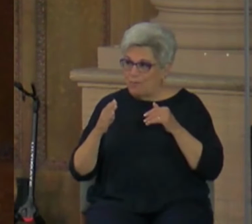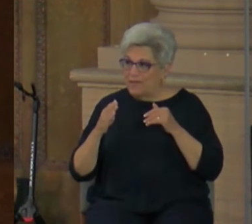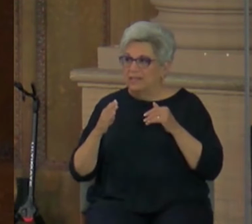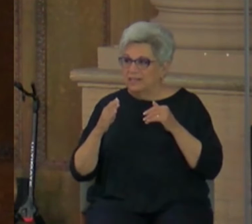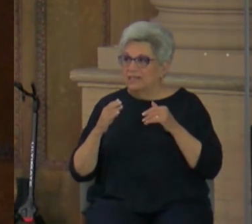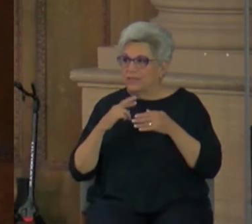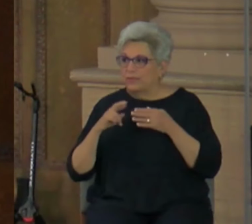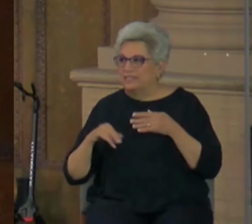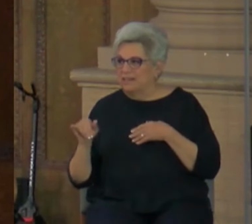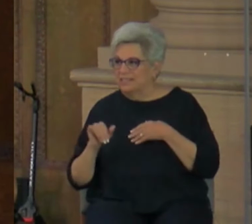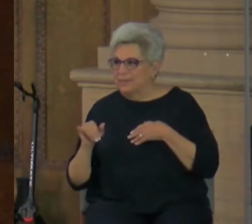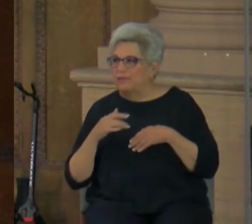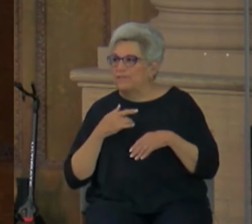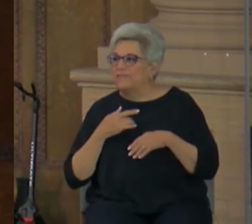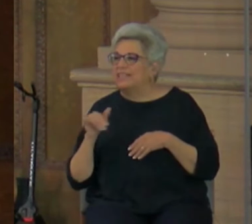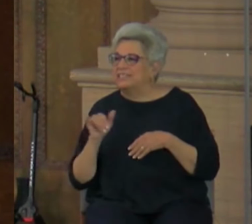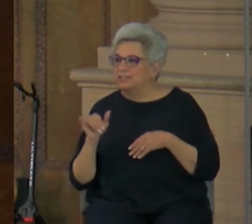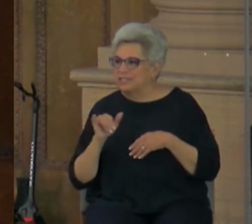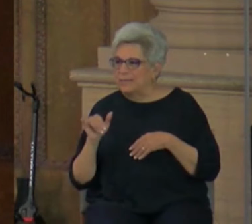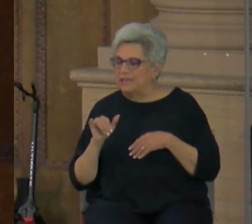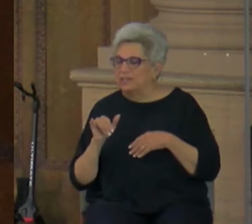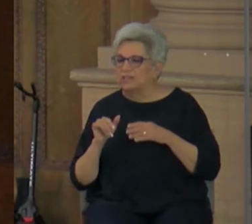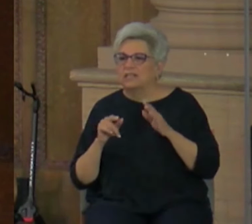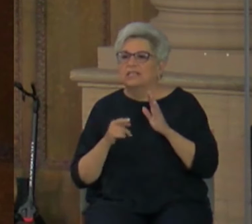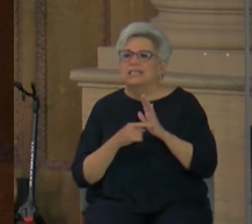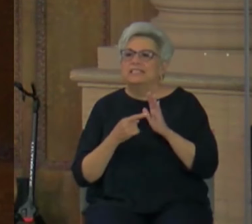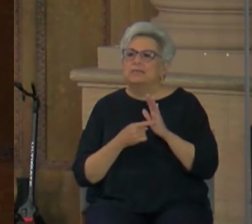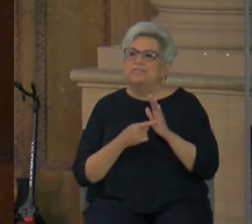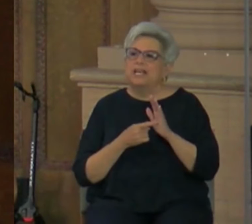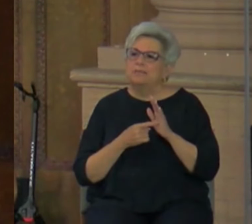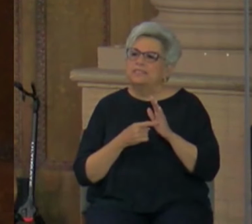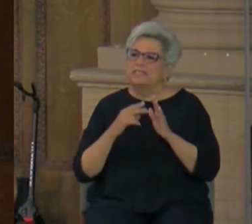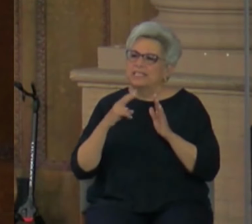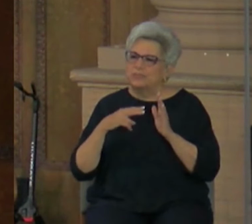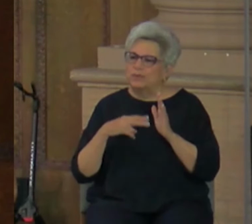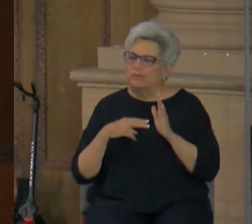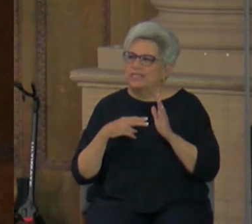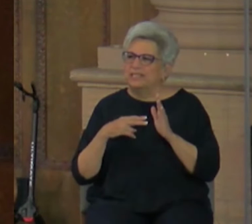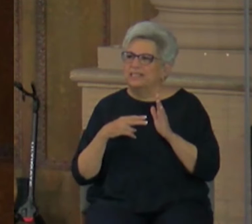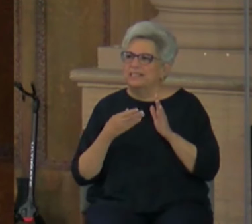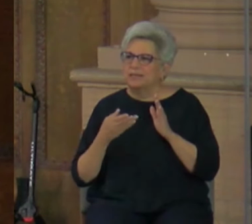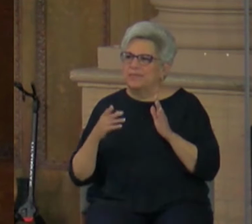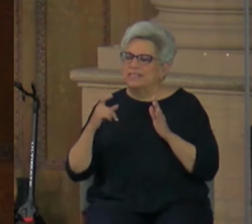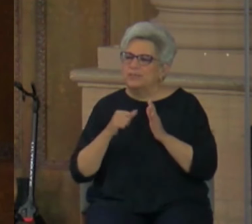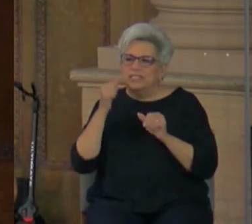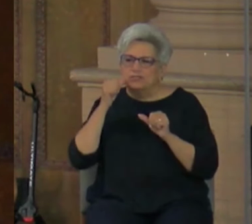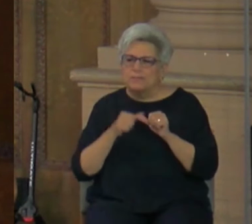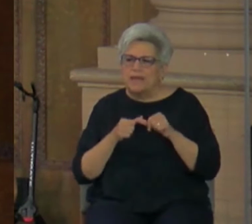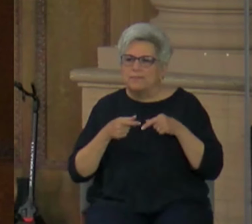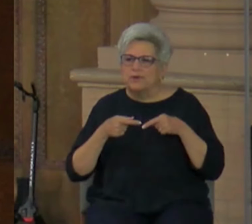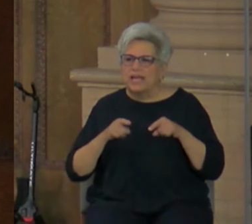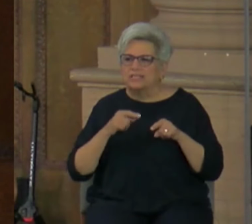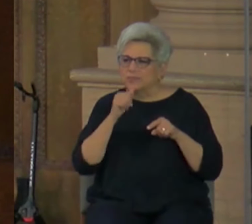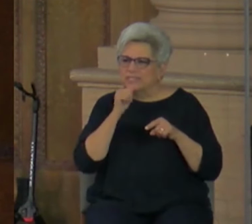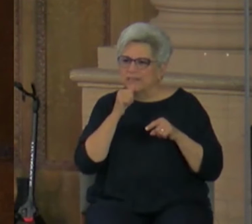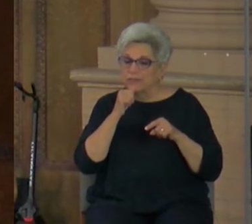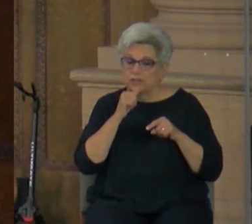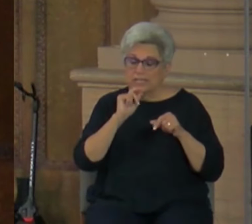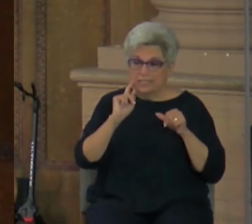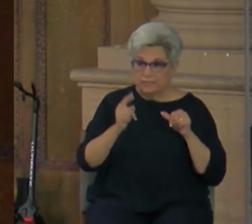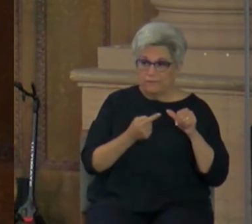Job 38, and some of the things that we observed as we walked through it, some things that we need to remember as we go through our suffering are that number one, God